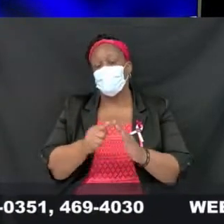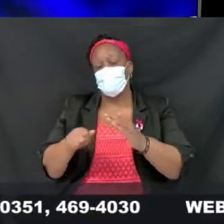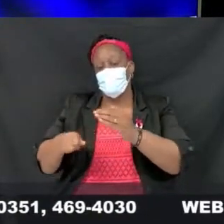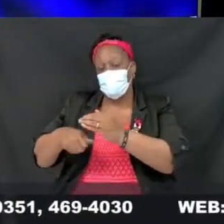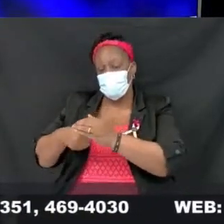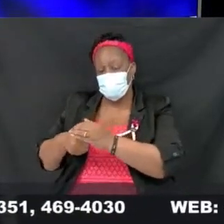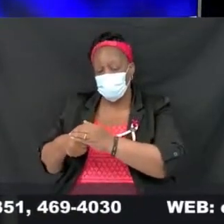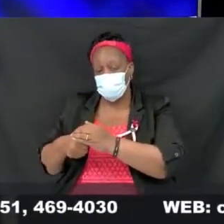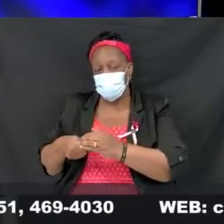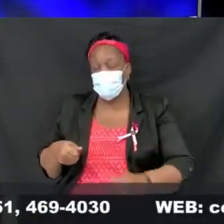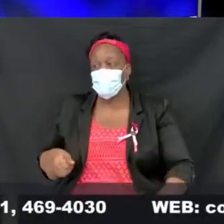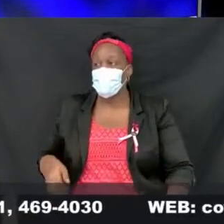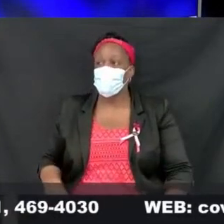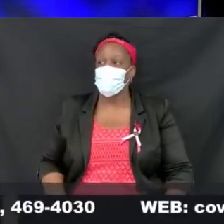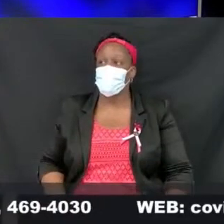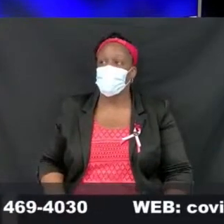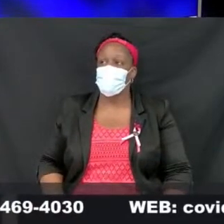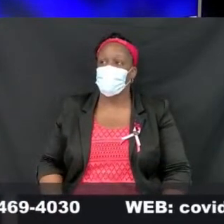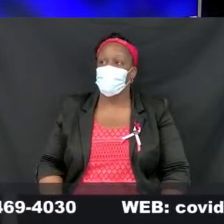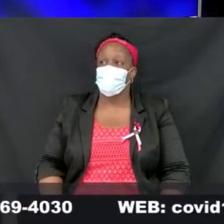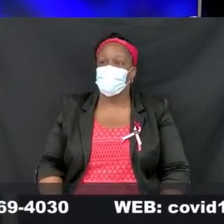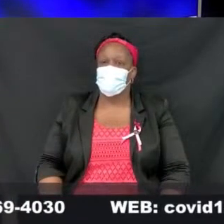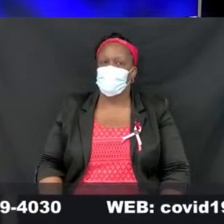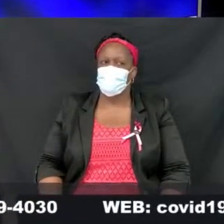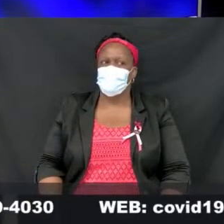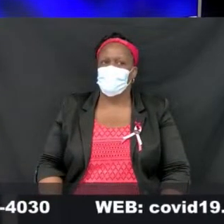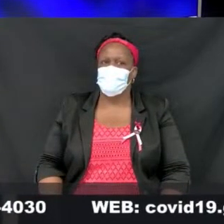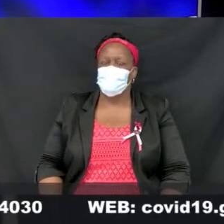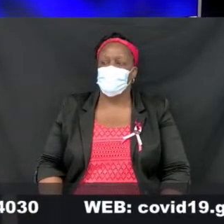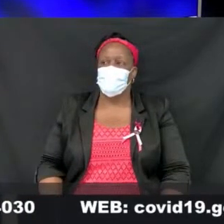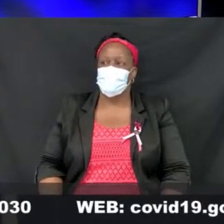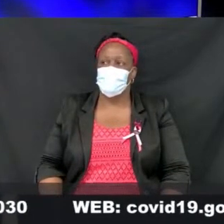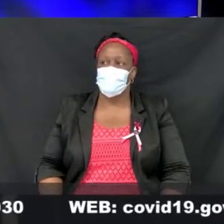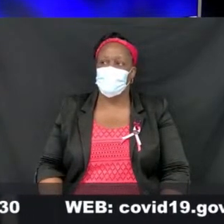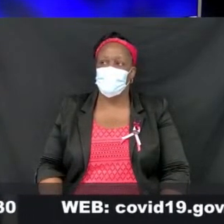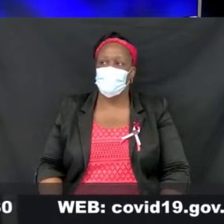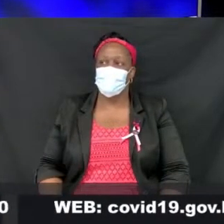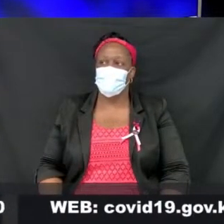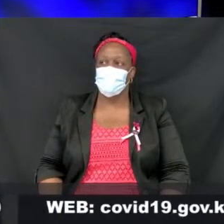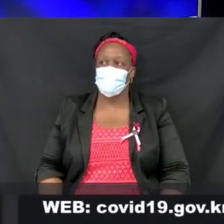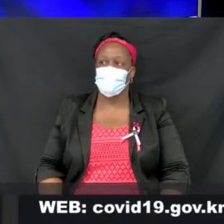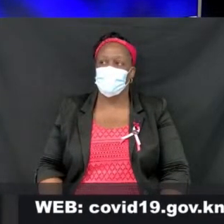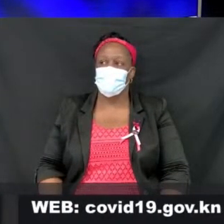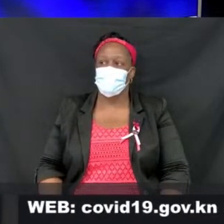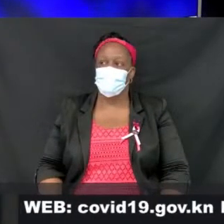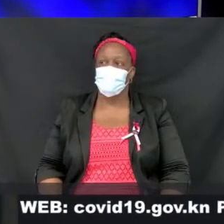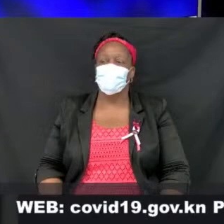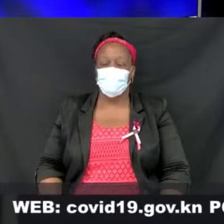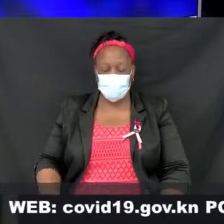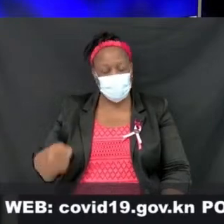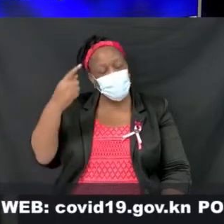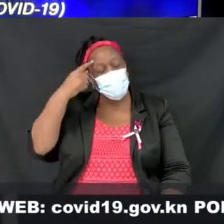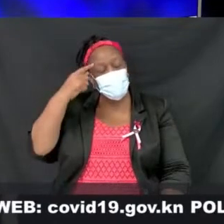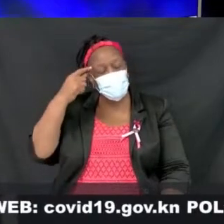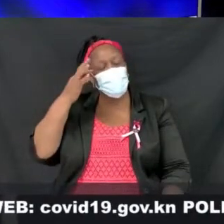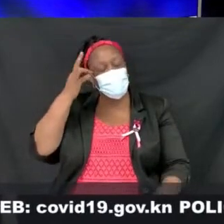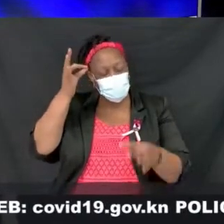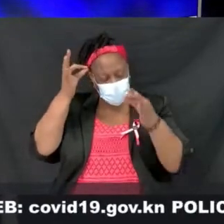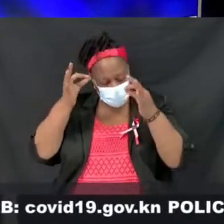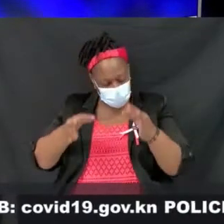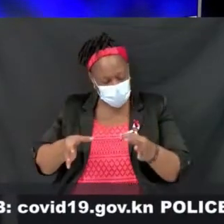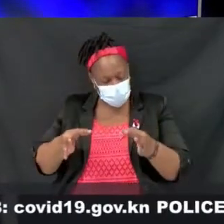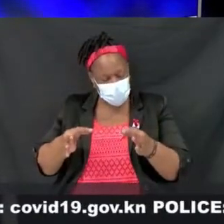hours quarantine that we have right now, I think that we should be able to reach to some kind of agreement with